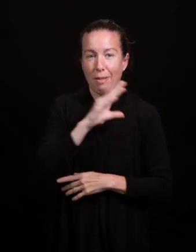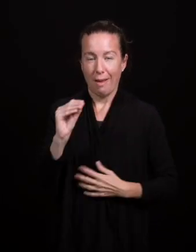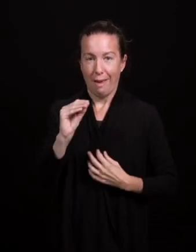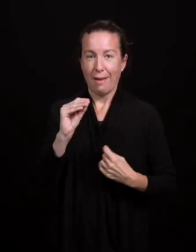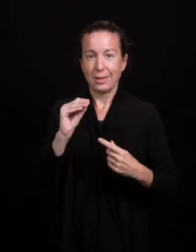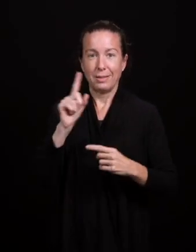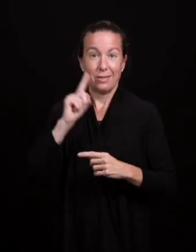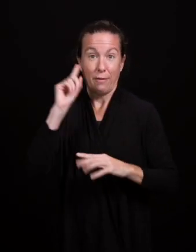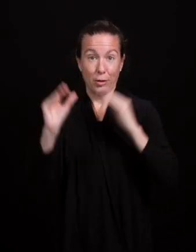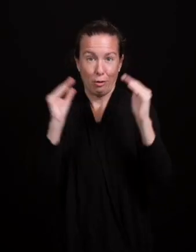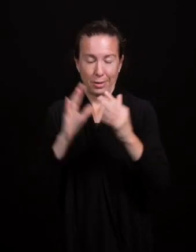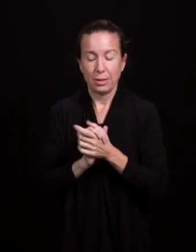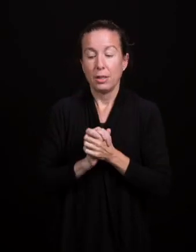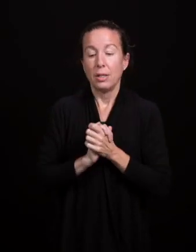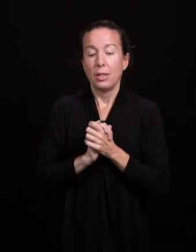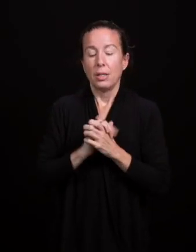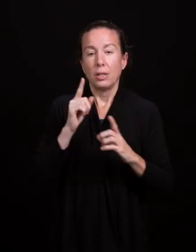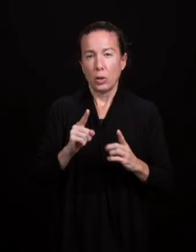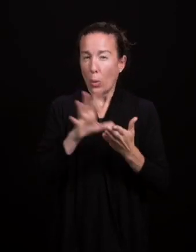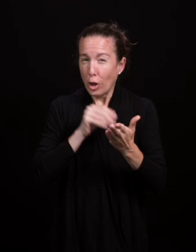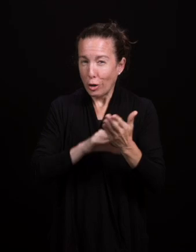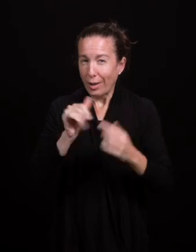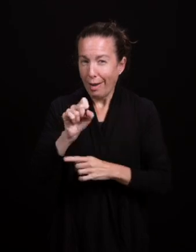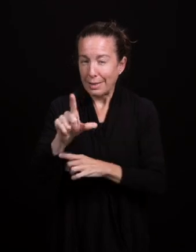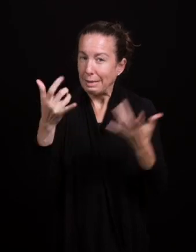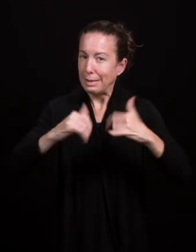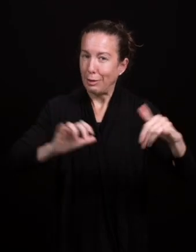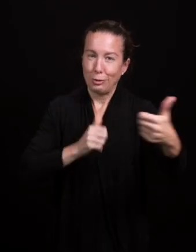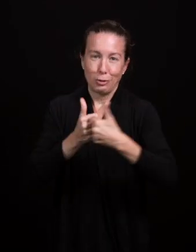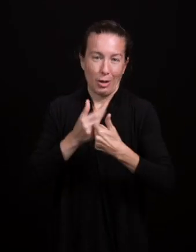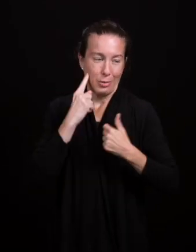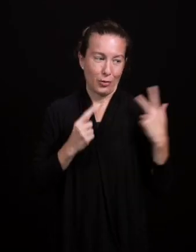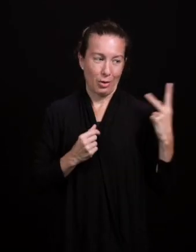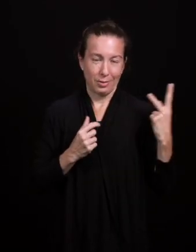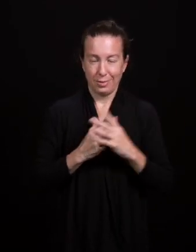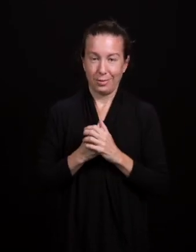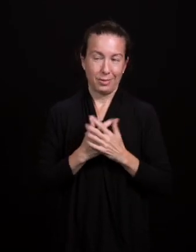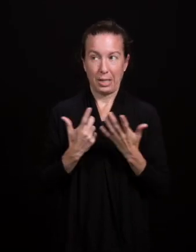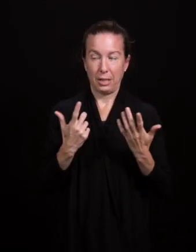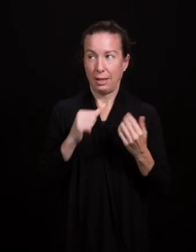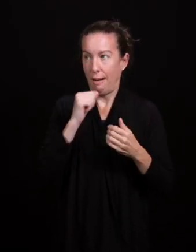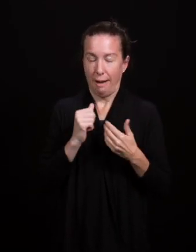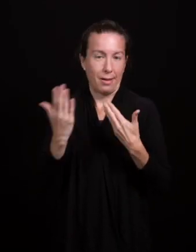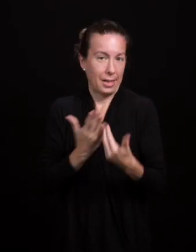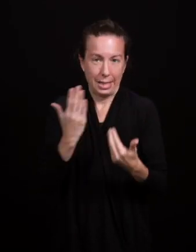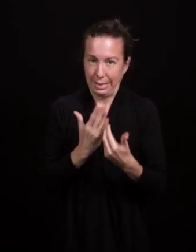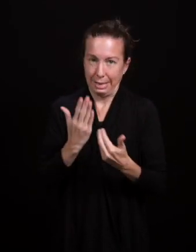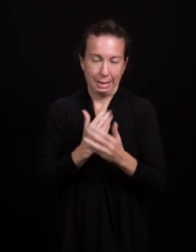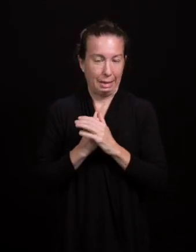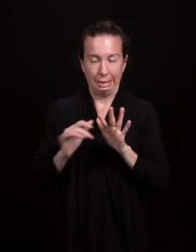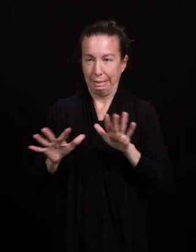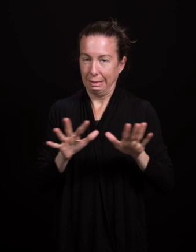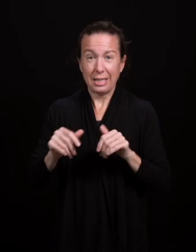ASL was and is still a challenge. It's not easy to learn a second language, but American Sign Language